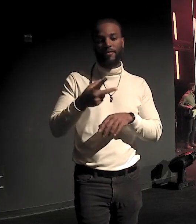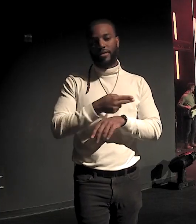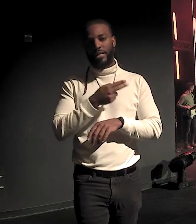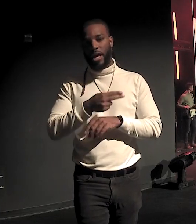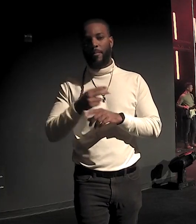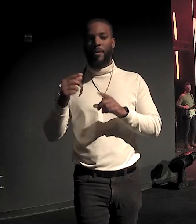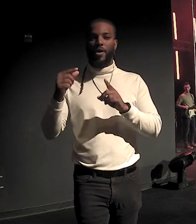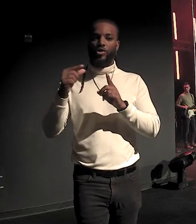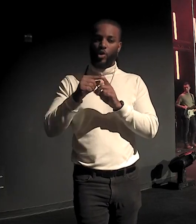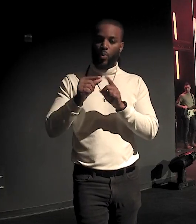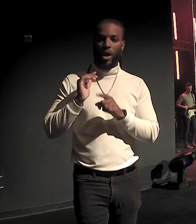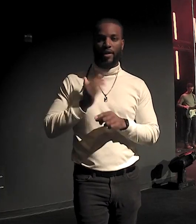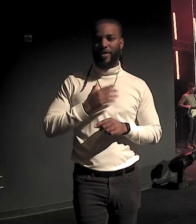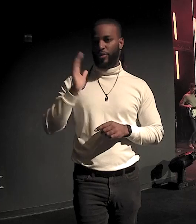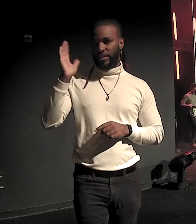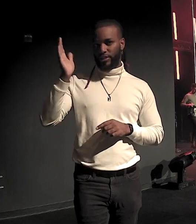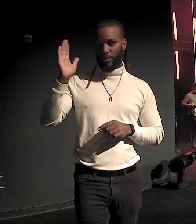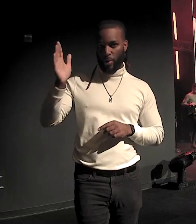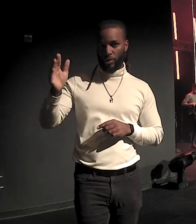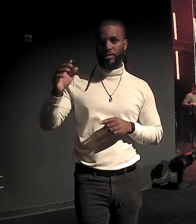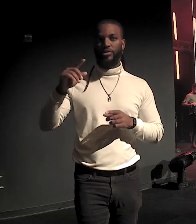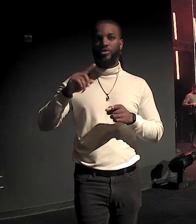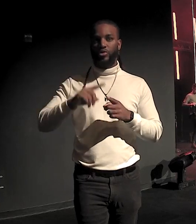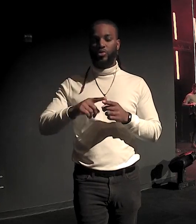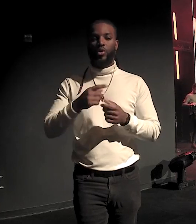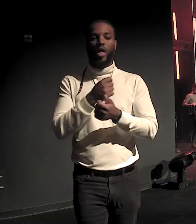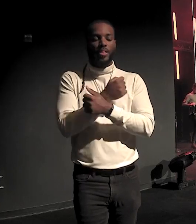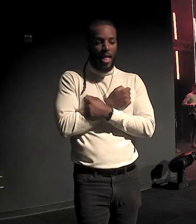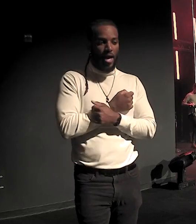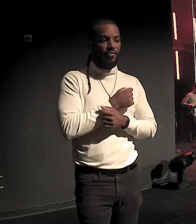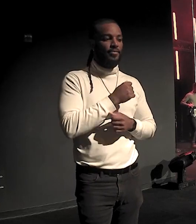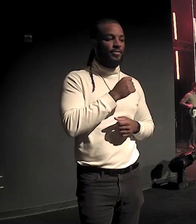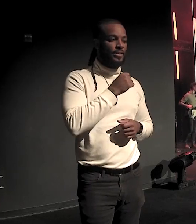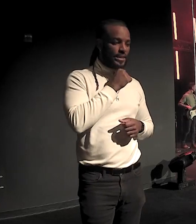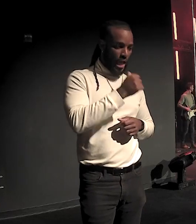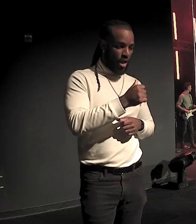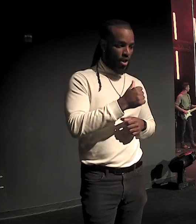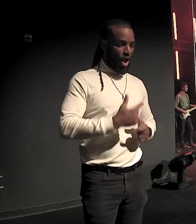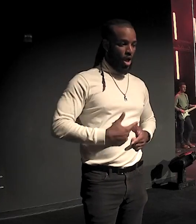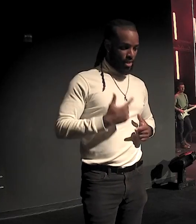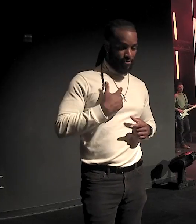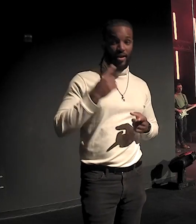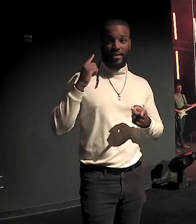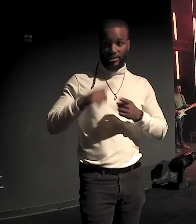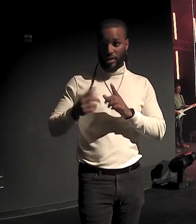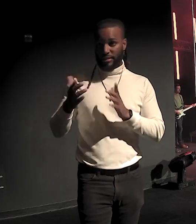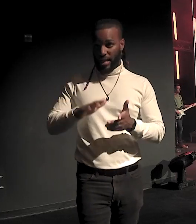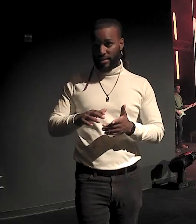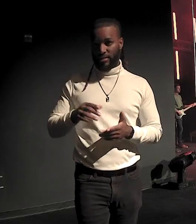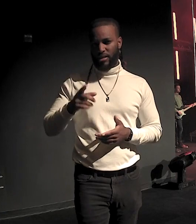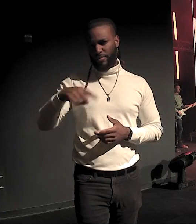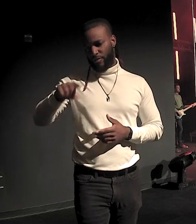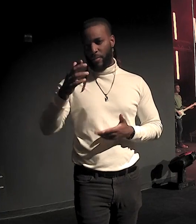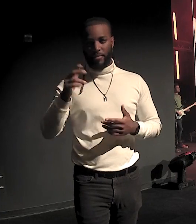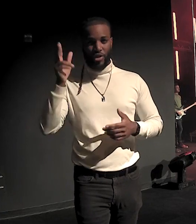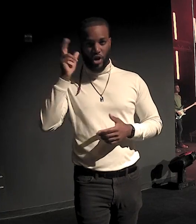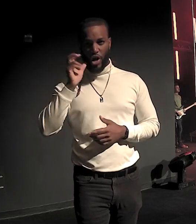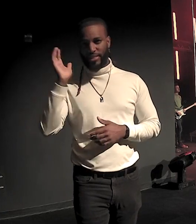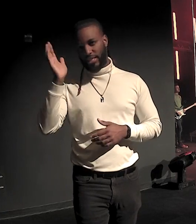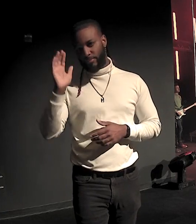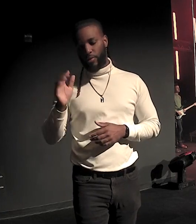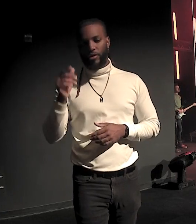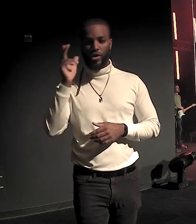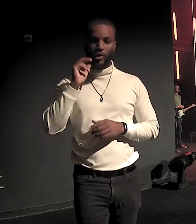the word of our testimony, and to love not our life even unto death. Some of you here, you probably heard the testimony, you probably heard